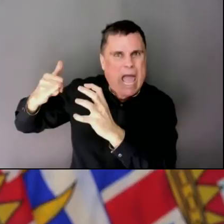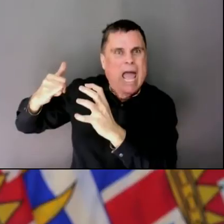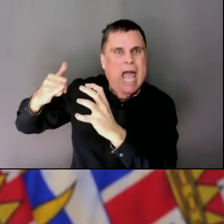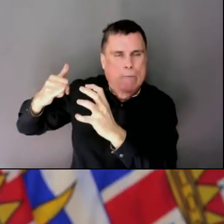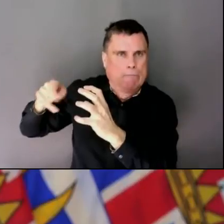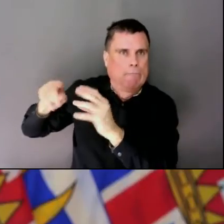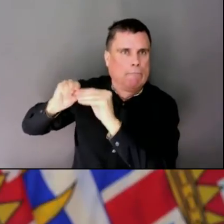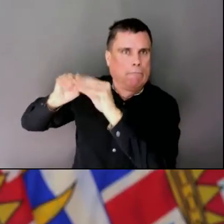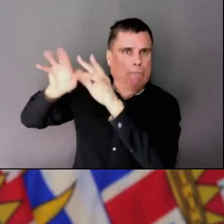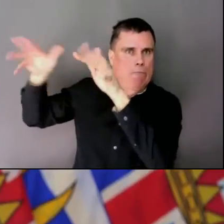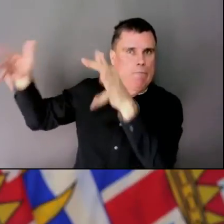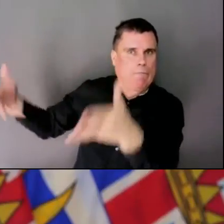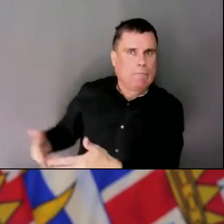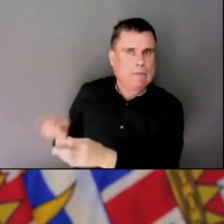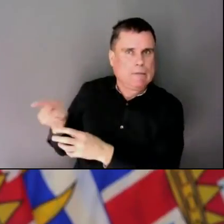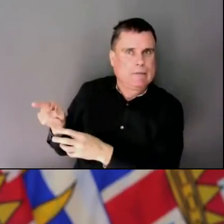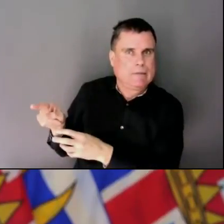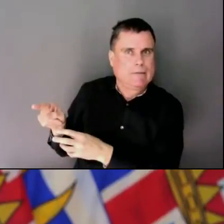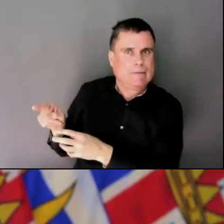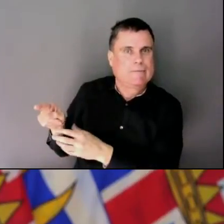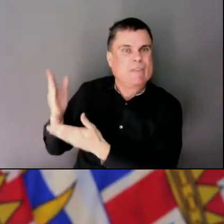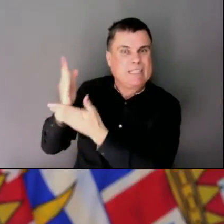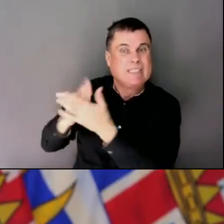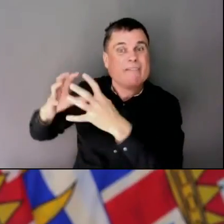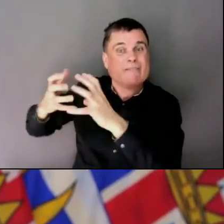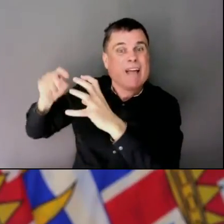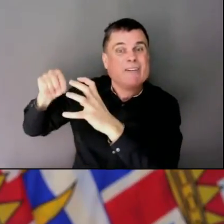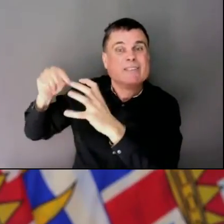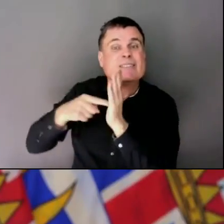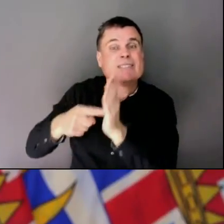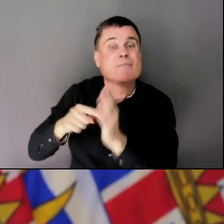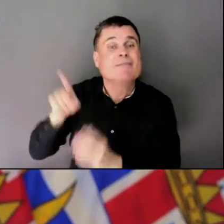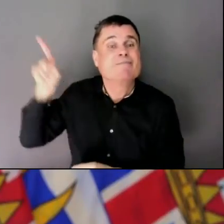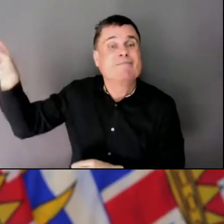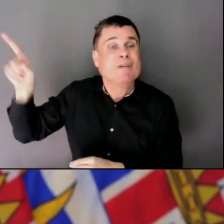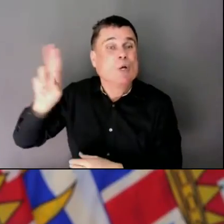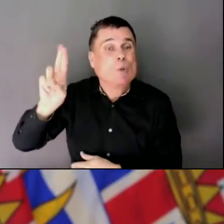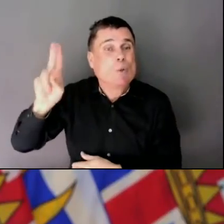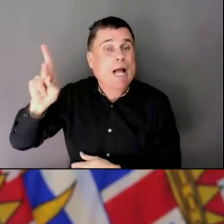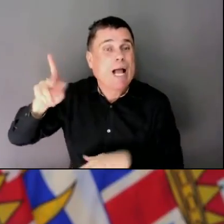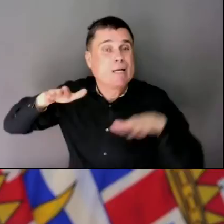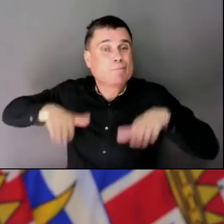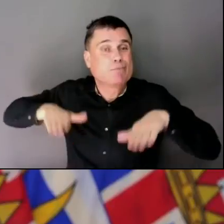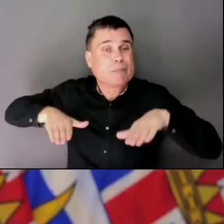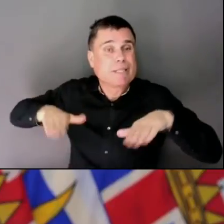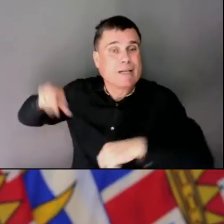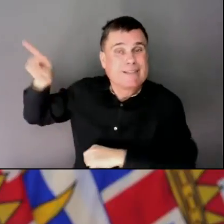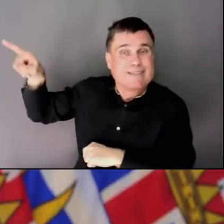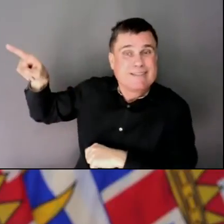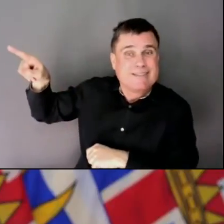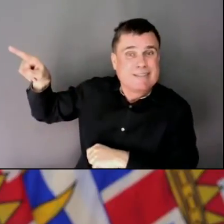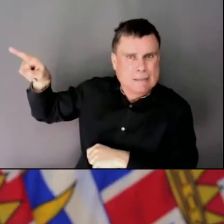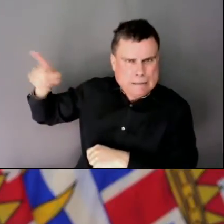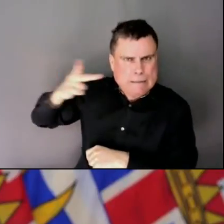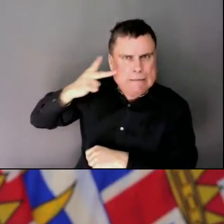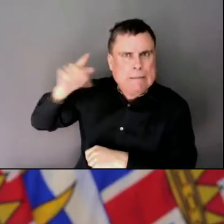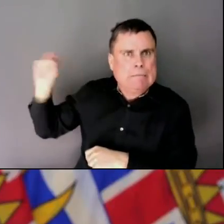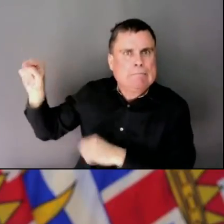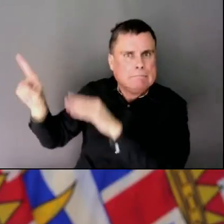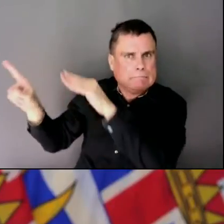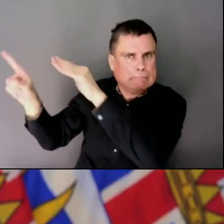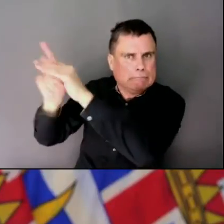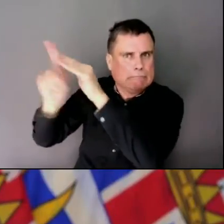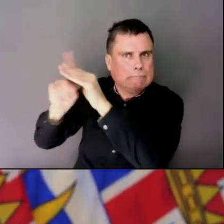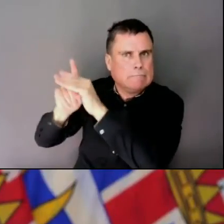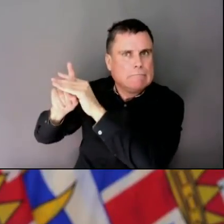others. So the UK variant in particular, we've seen a number of cases here, all of them travel related. We've seen a couple of